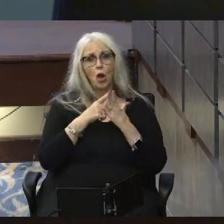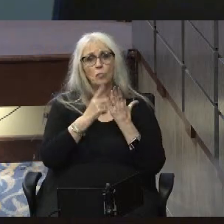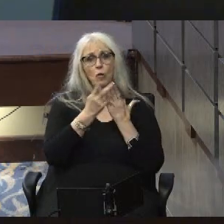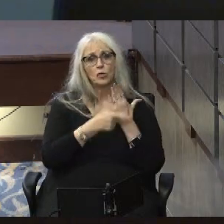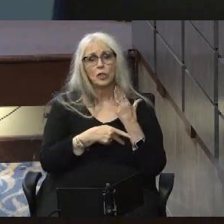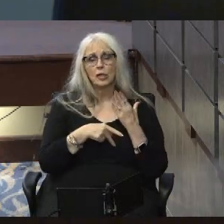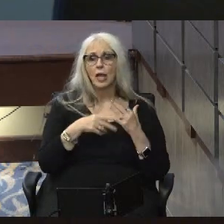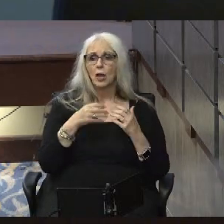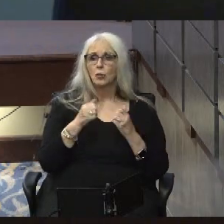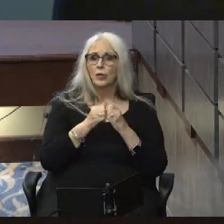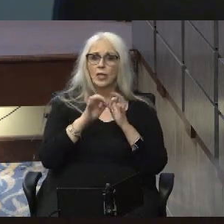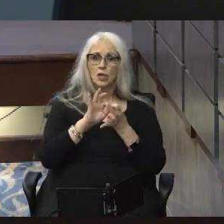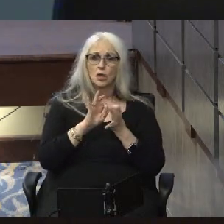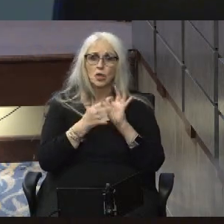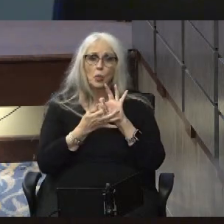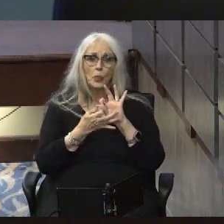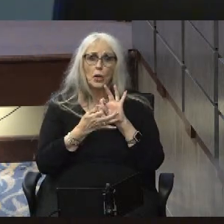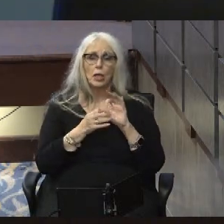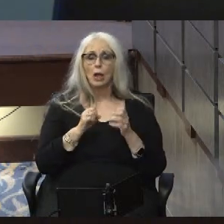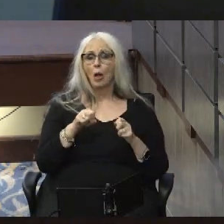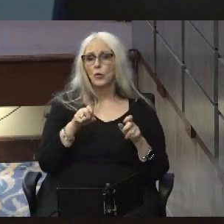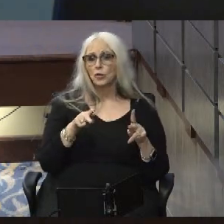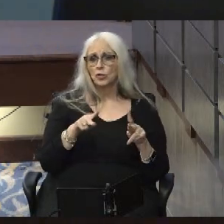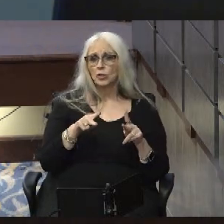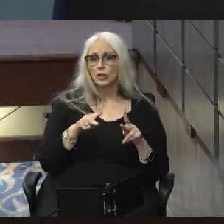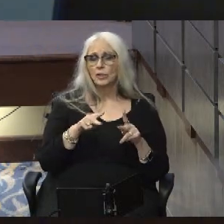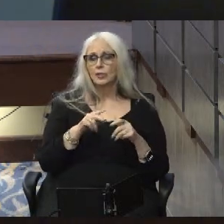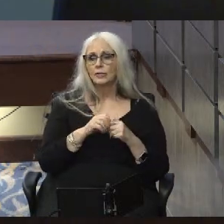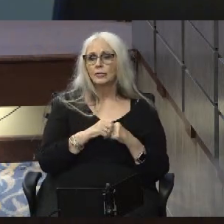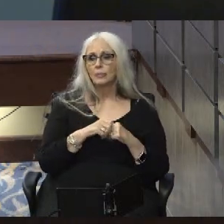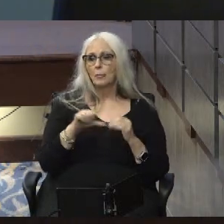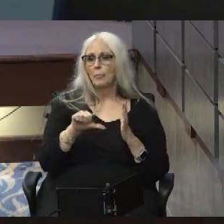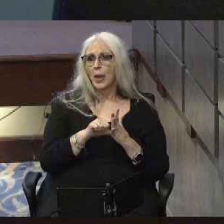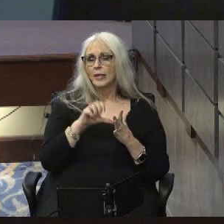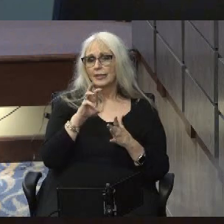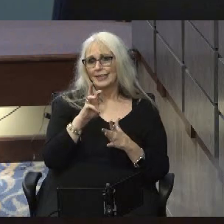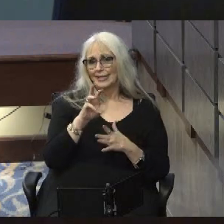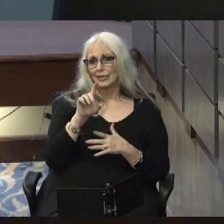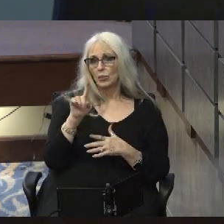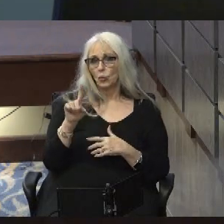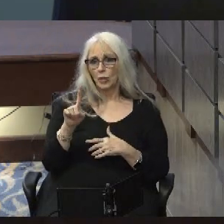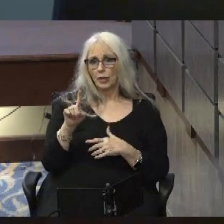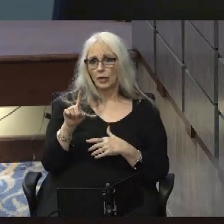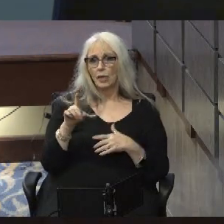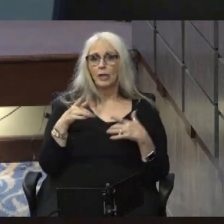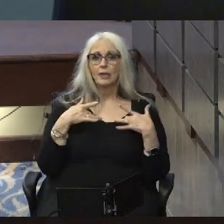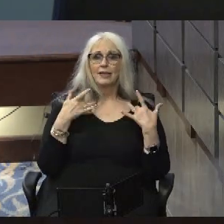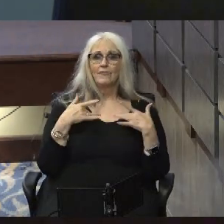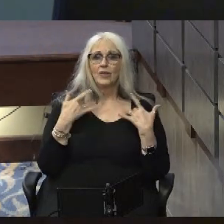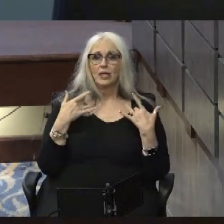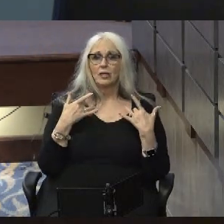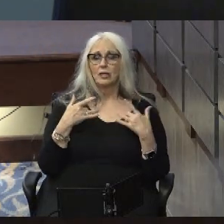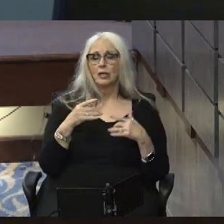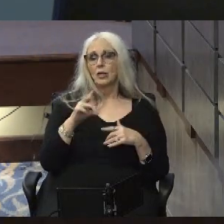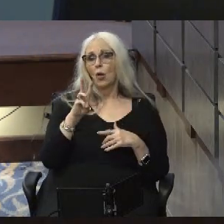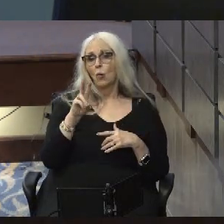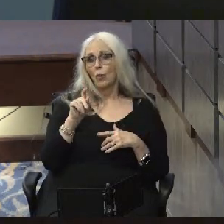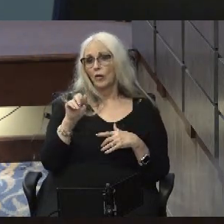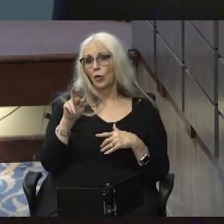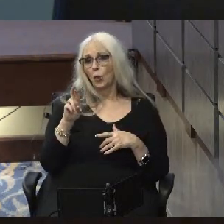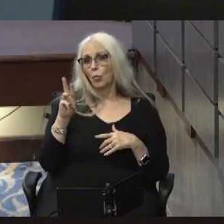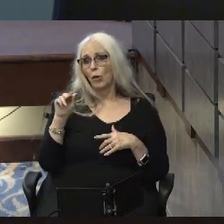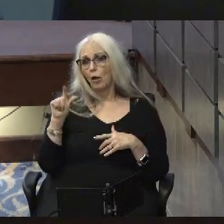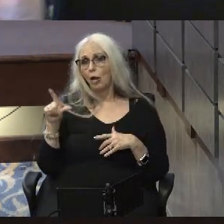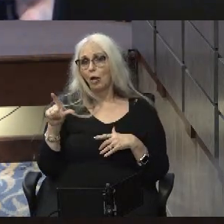interpretive opportunities, A.J. Moore, Sandtown, and all these other ones here on page 61, the event lawn, the water wall, the overlook,